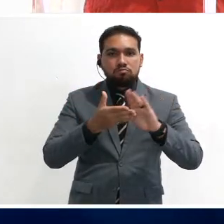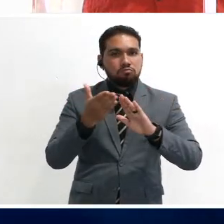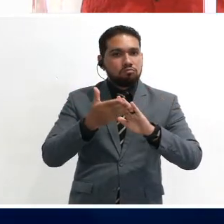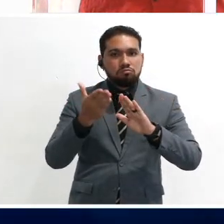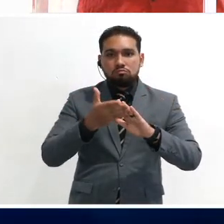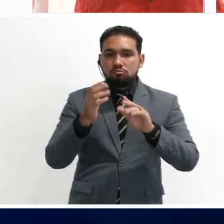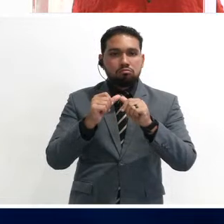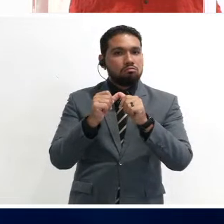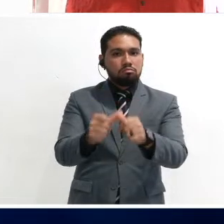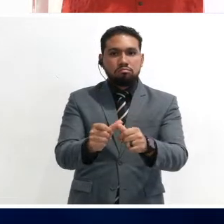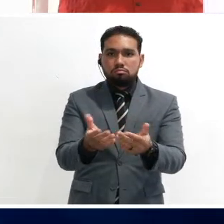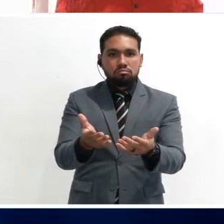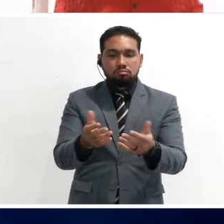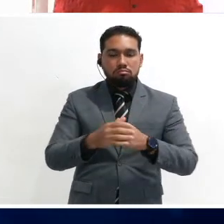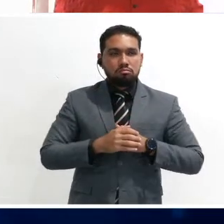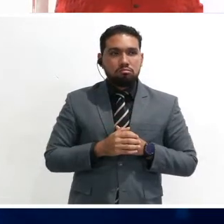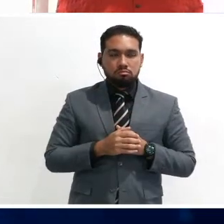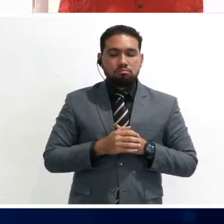So in summary,